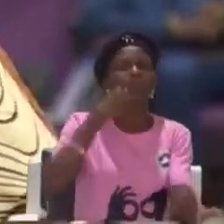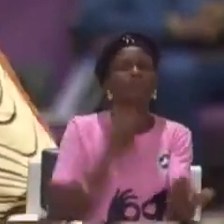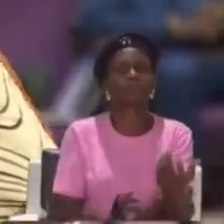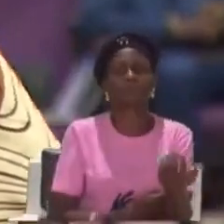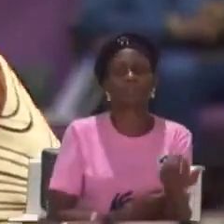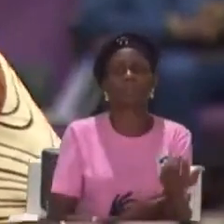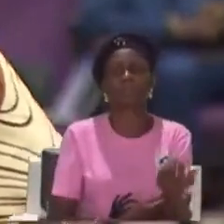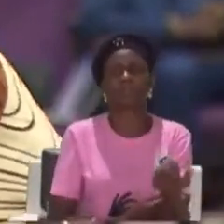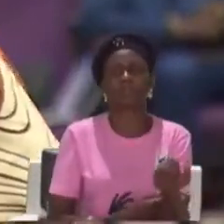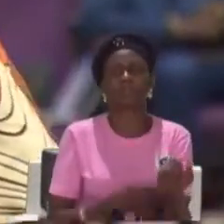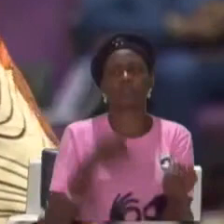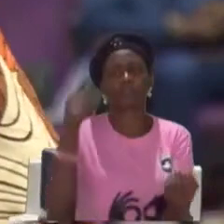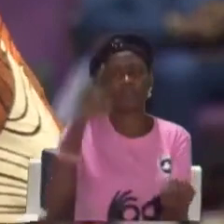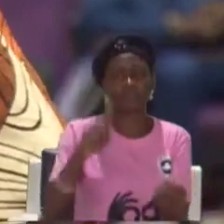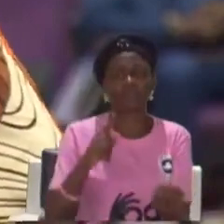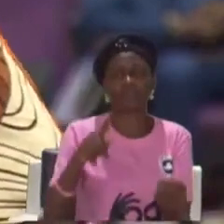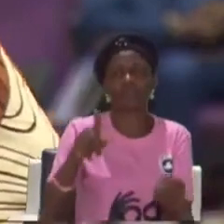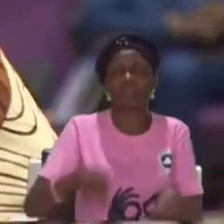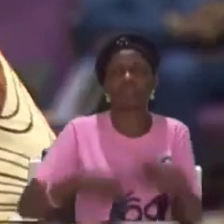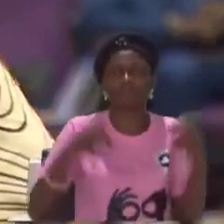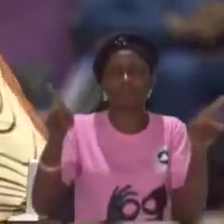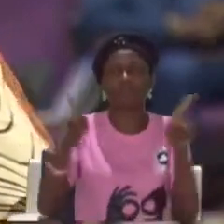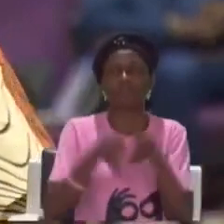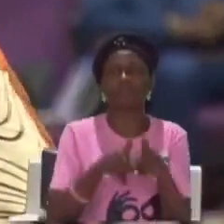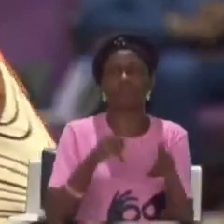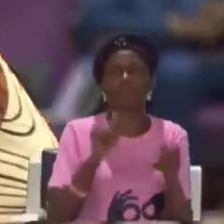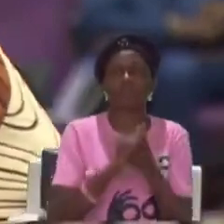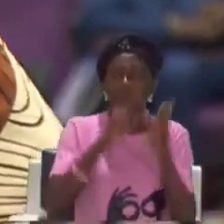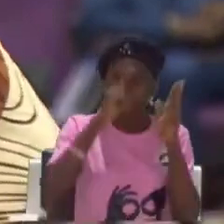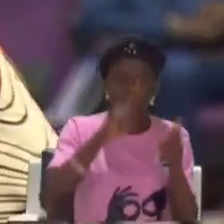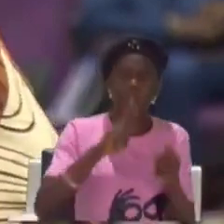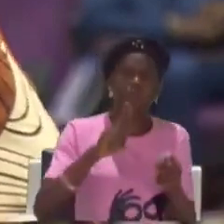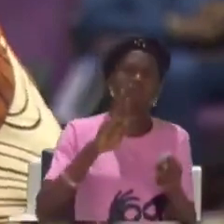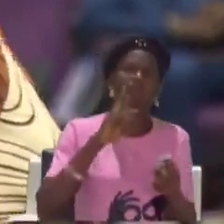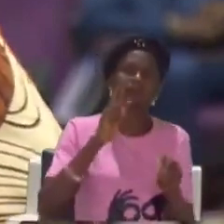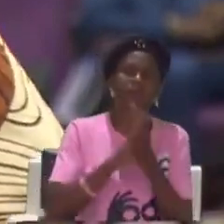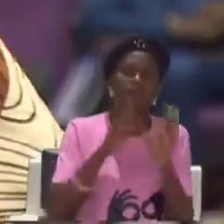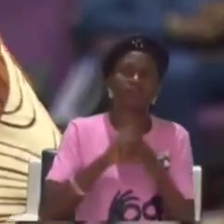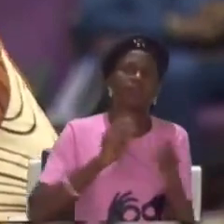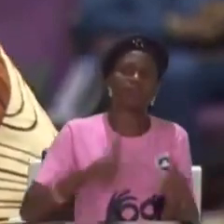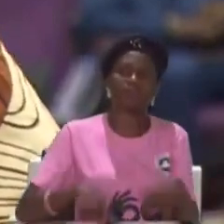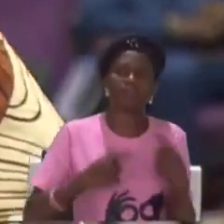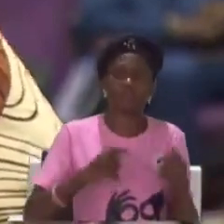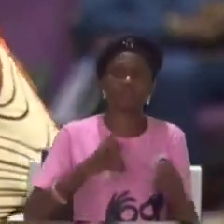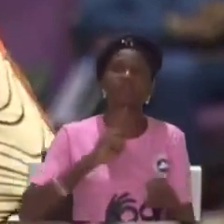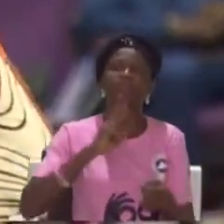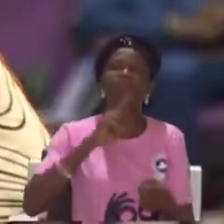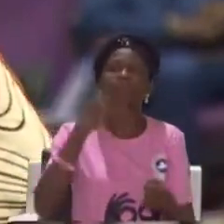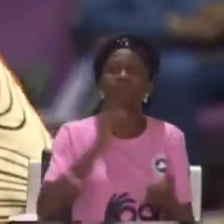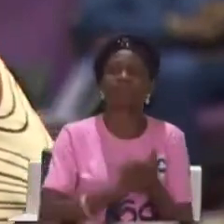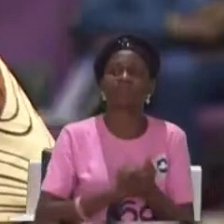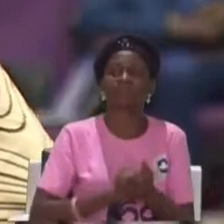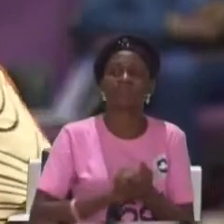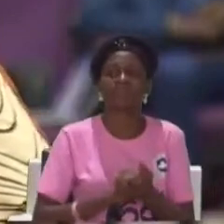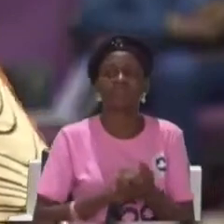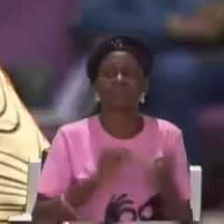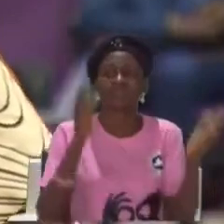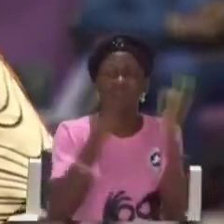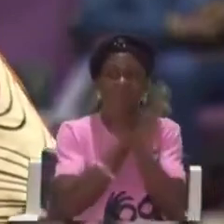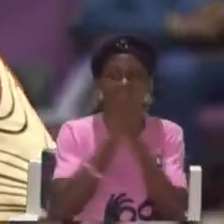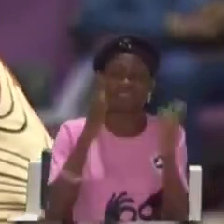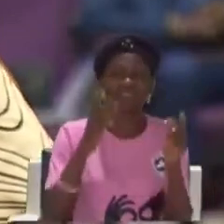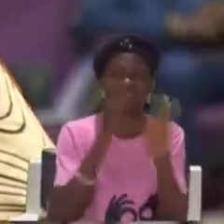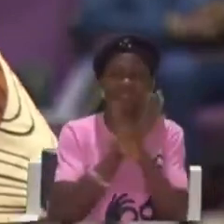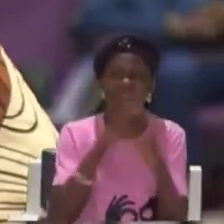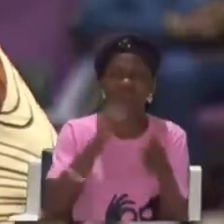Lord for a partner. Honor our prayer in our lives. And as I was going, I just said, the voice said, distraction. I said, what's the meaning of distraction?